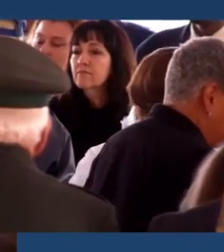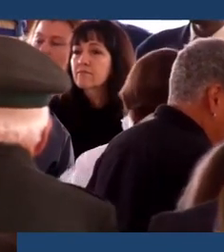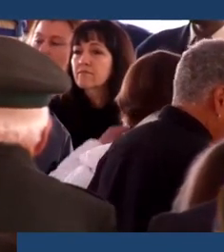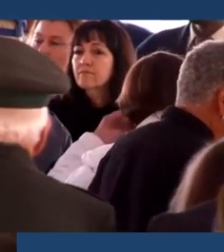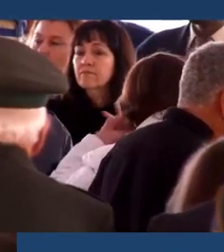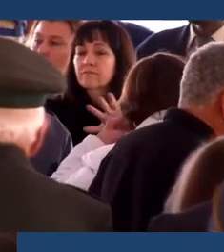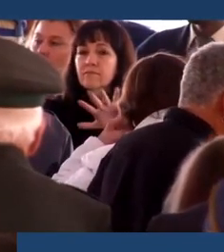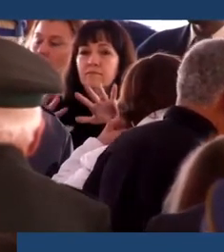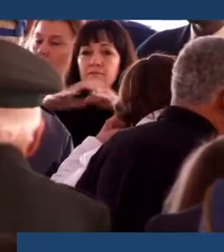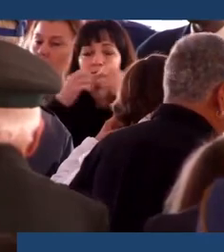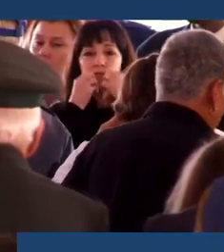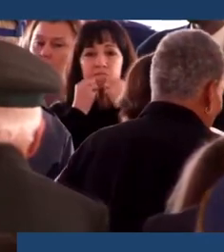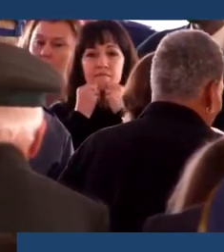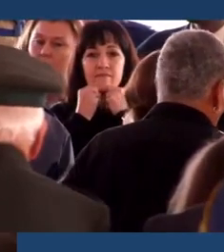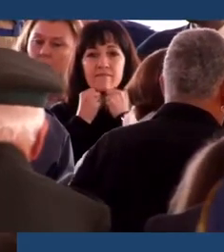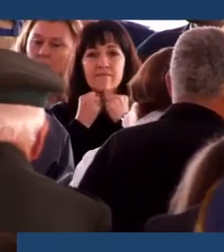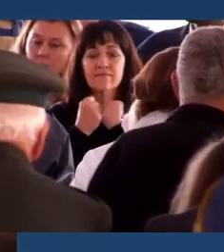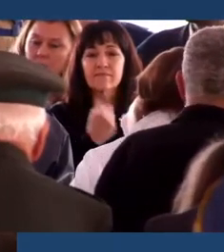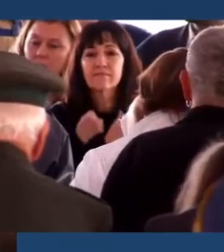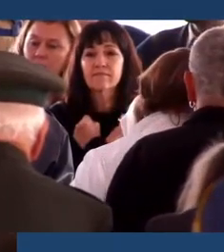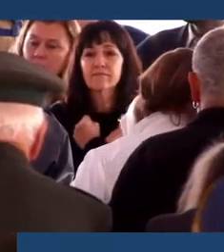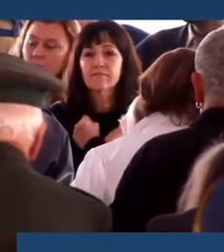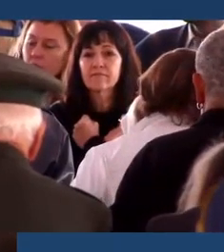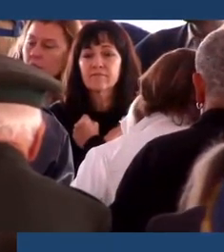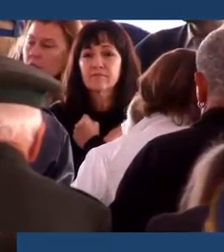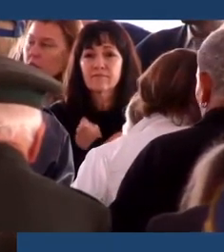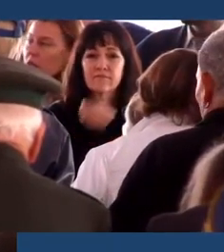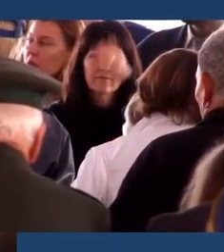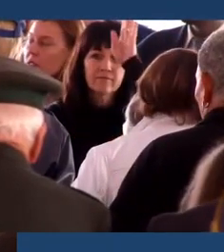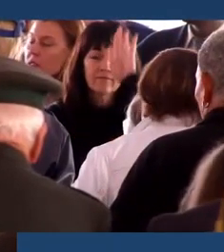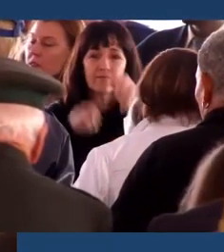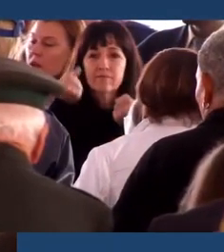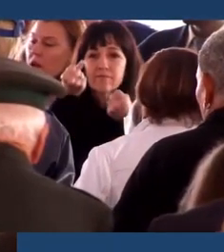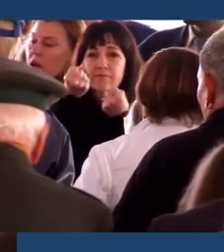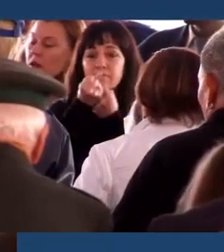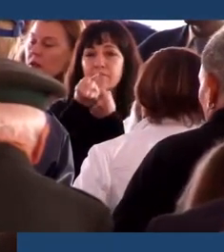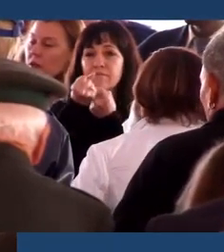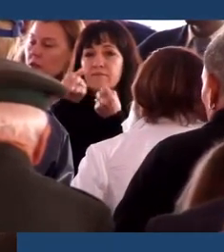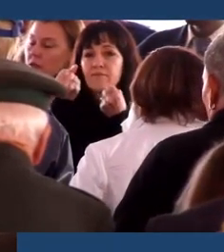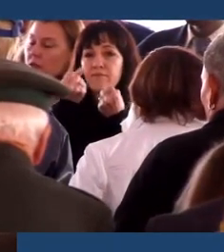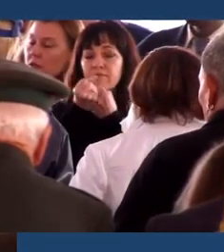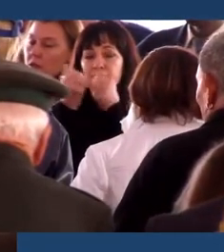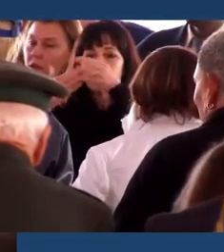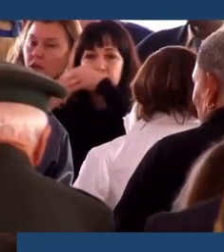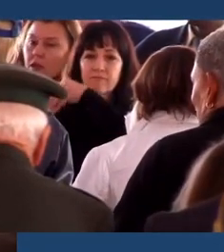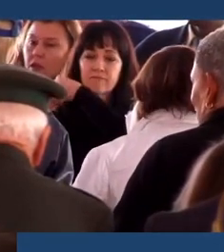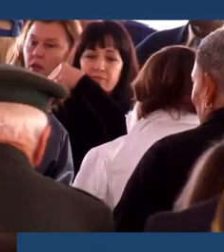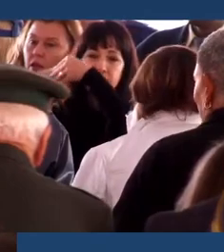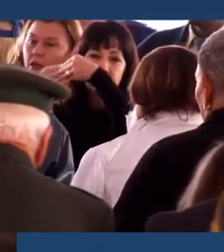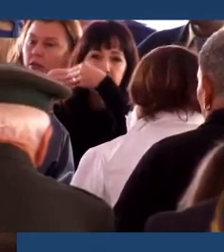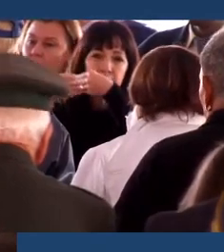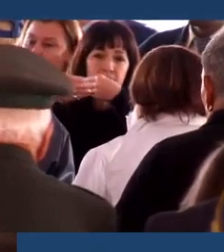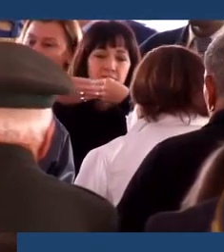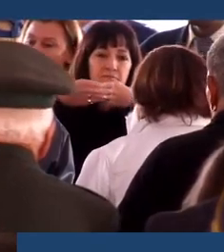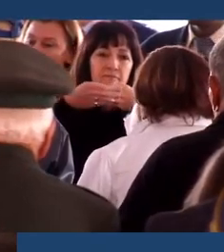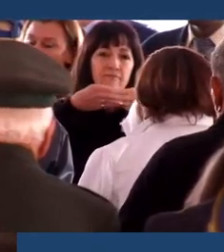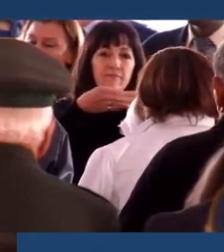land that I love. Stand beside her